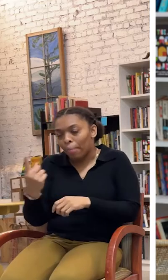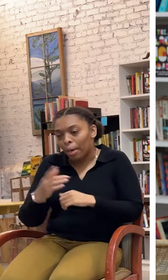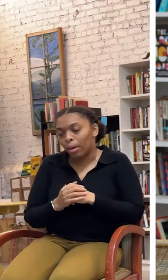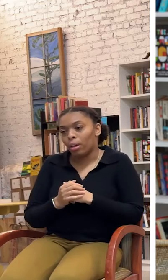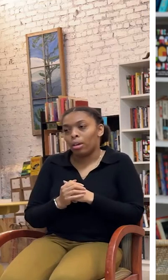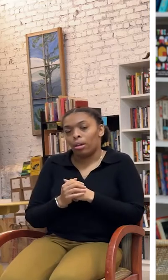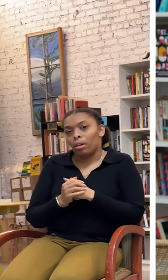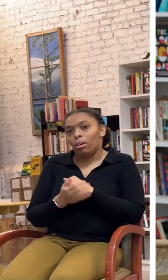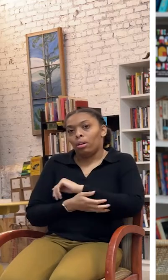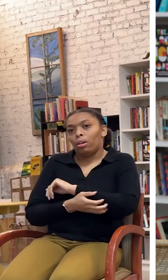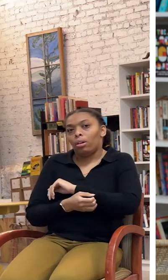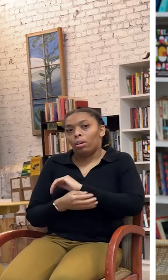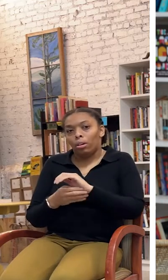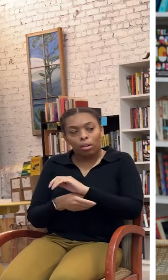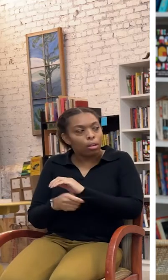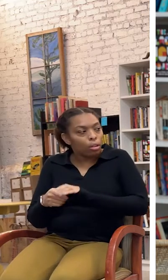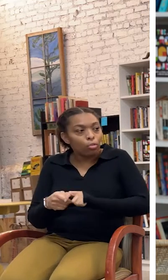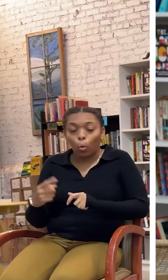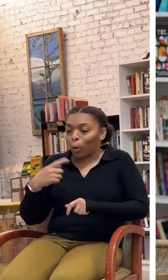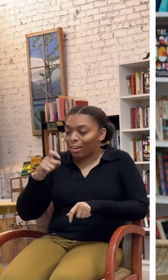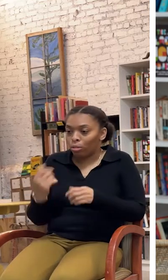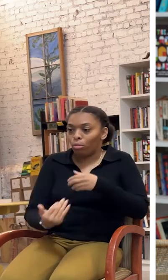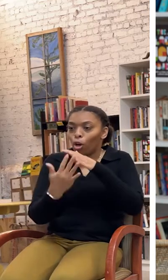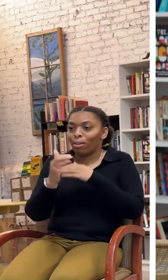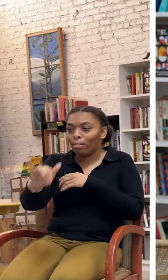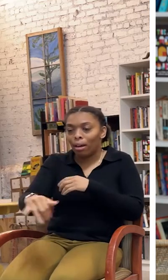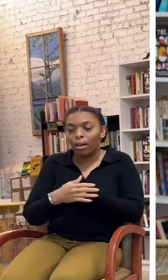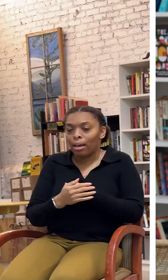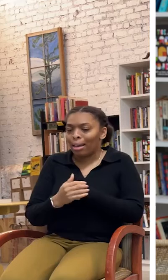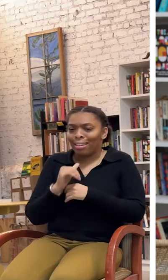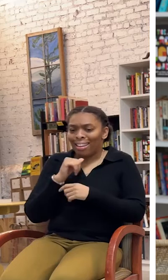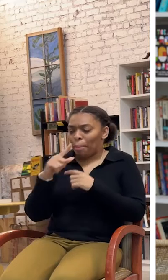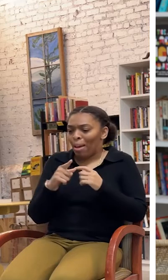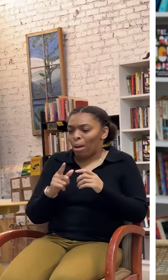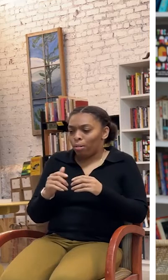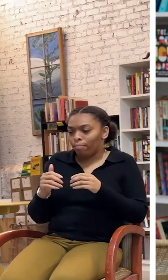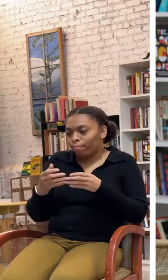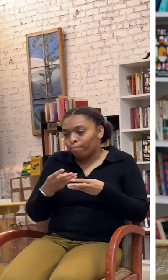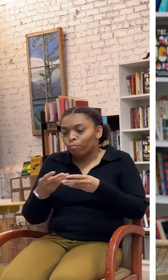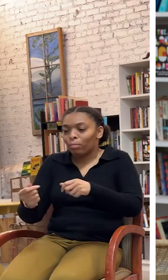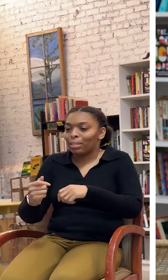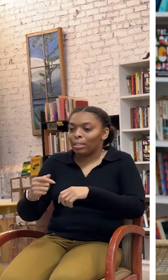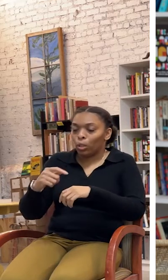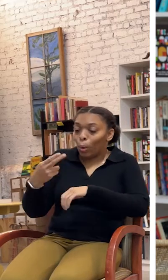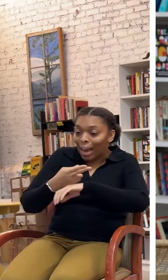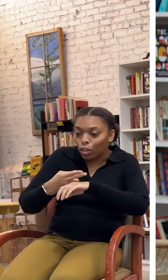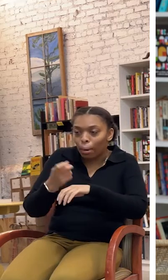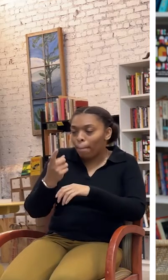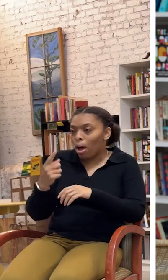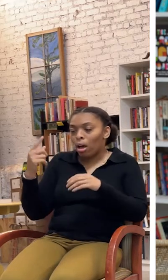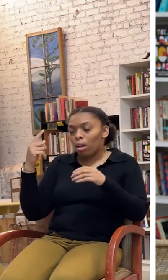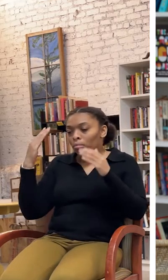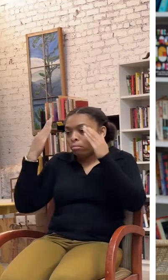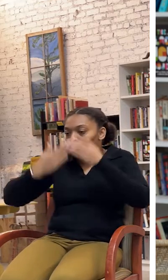not. And that we have to address that. And that's not just about our treatment towards Haitian folks, it's towards dark-skinned people that are being